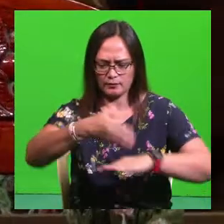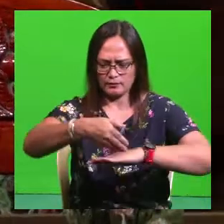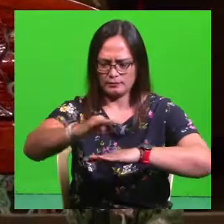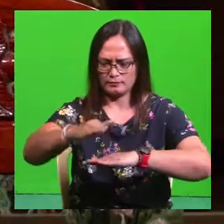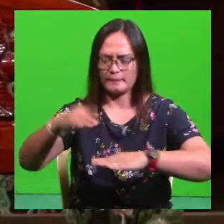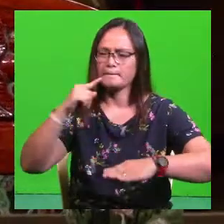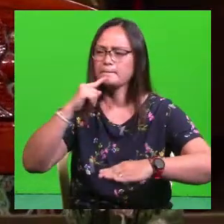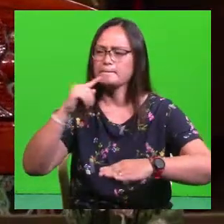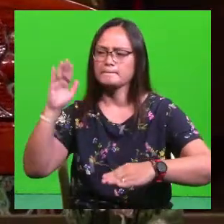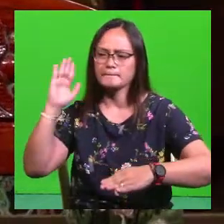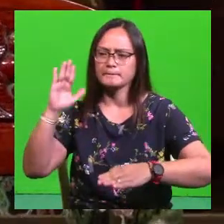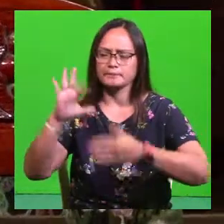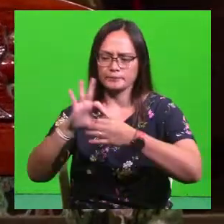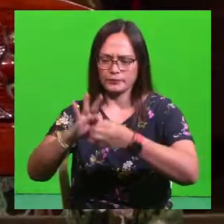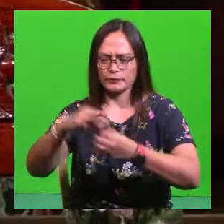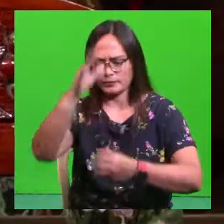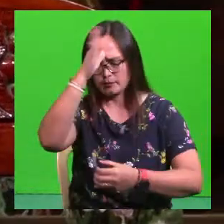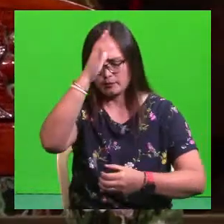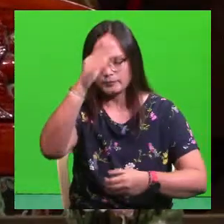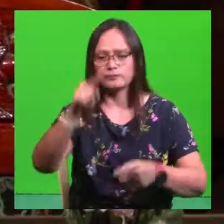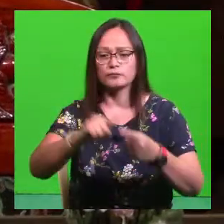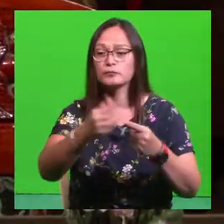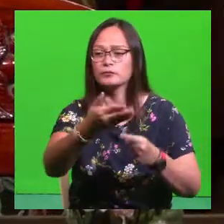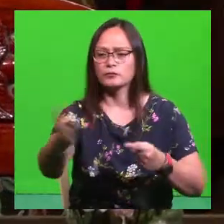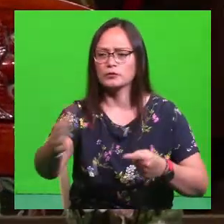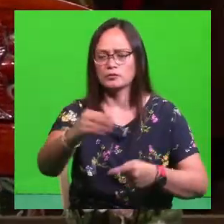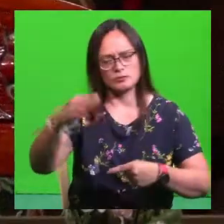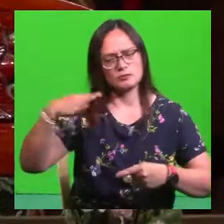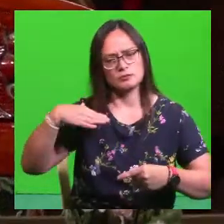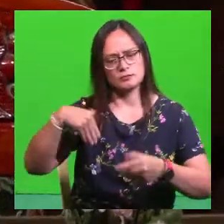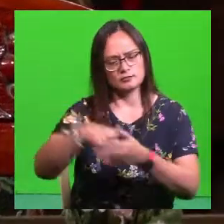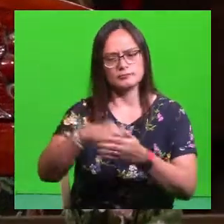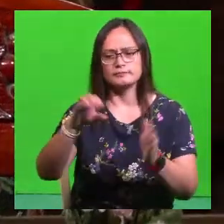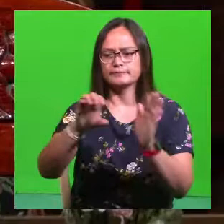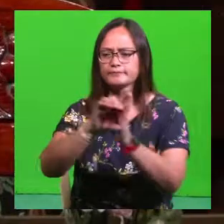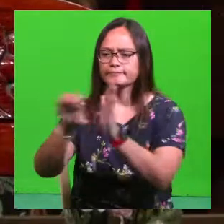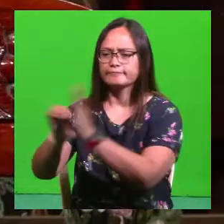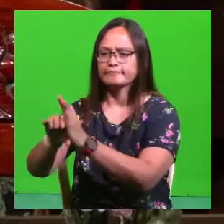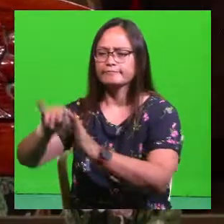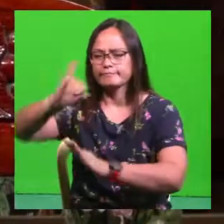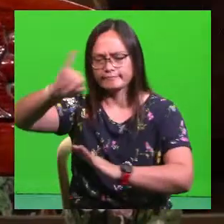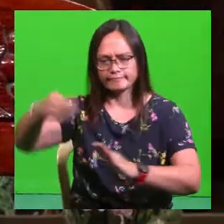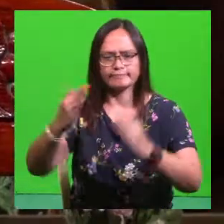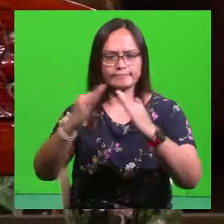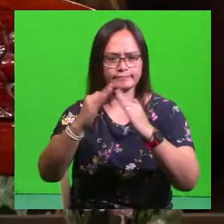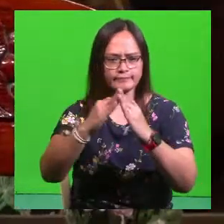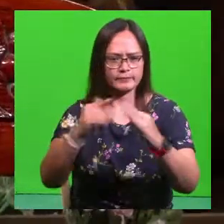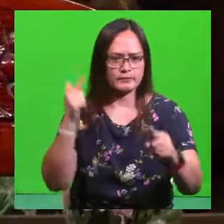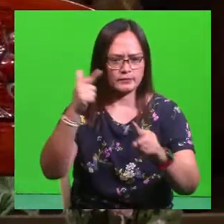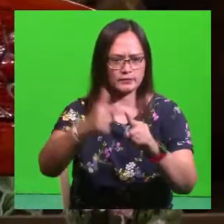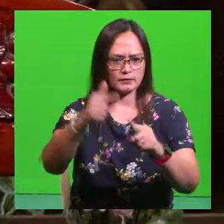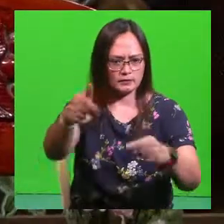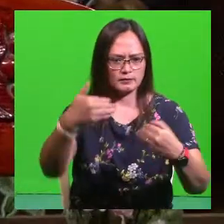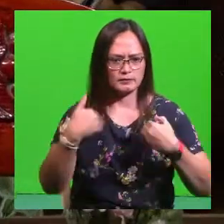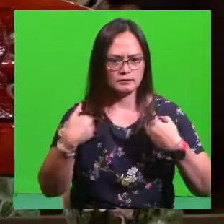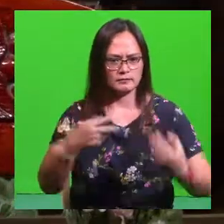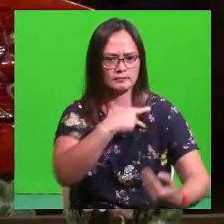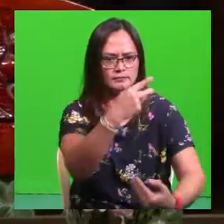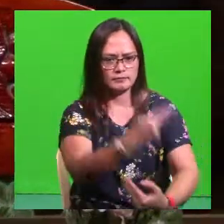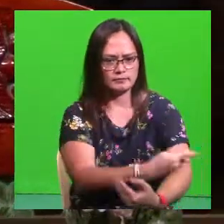city of Jerusalem until ye be endued with power from on high. Manalangin po